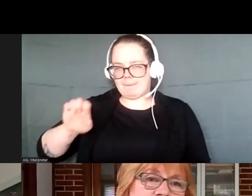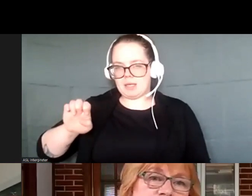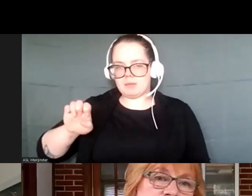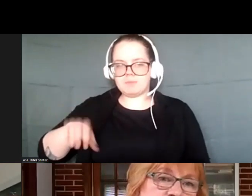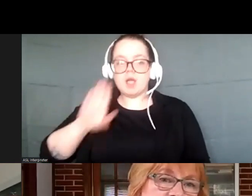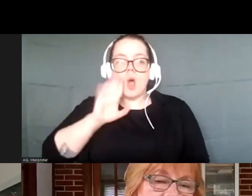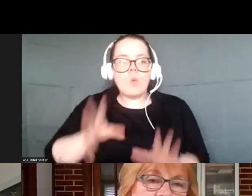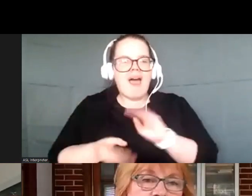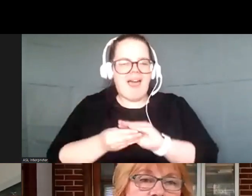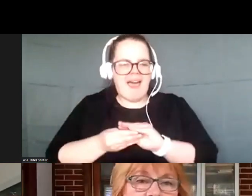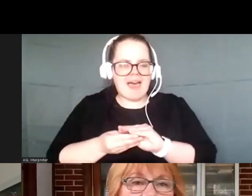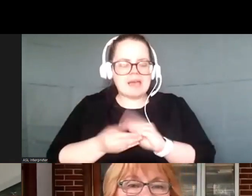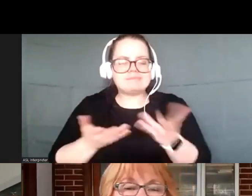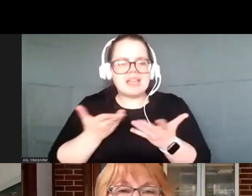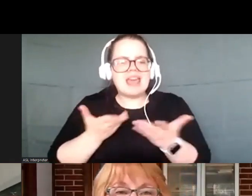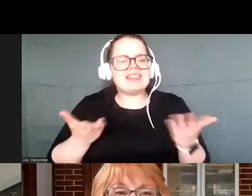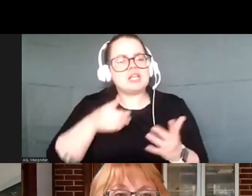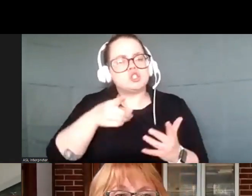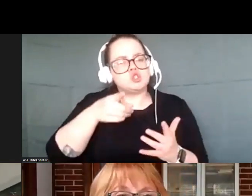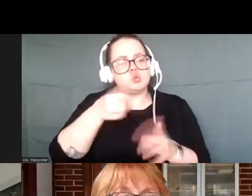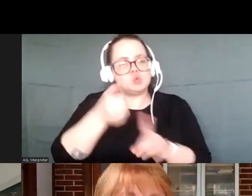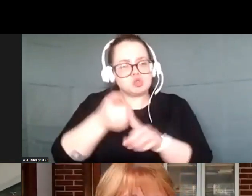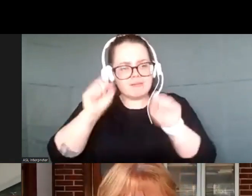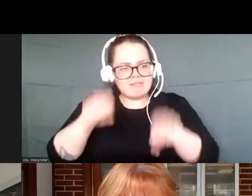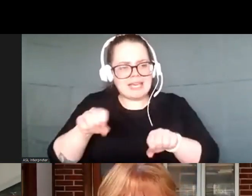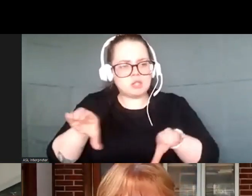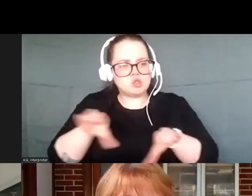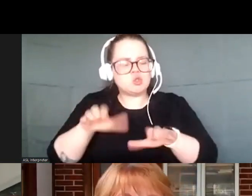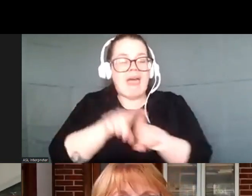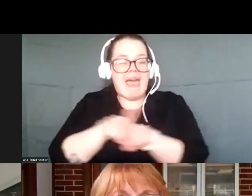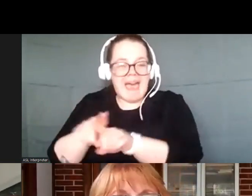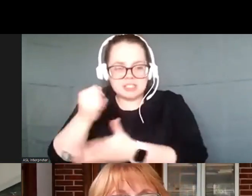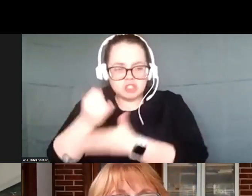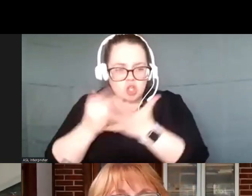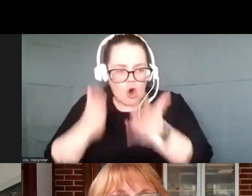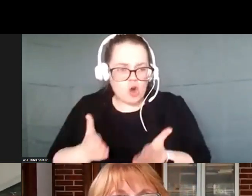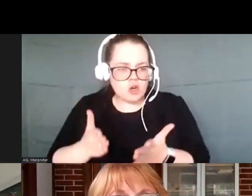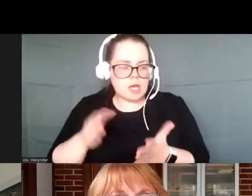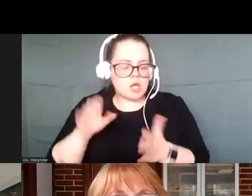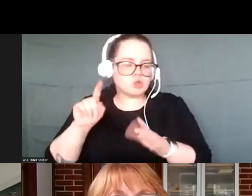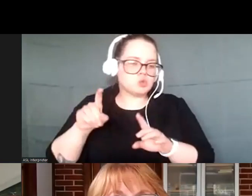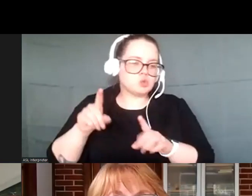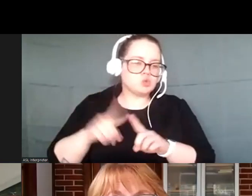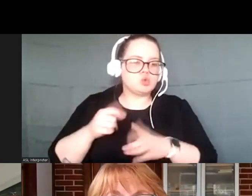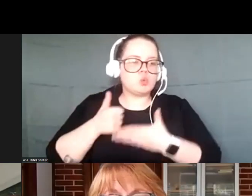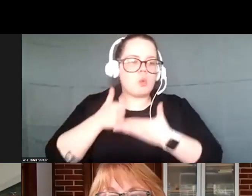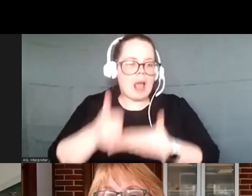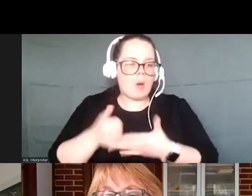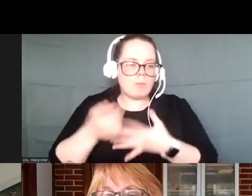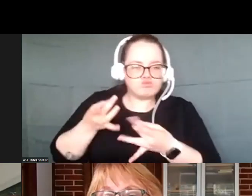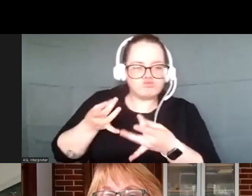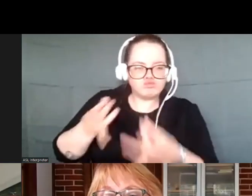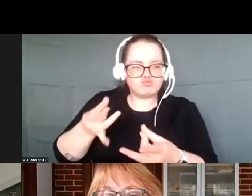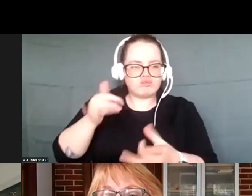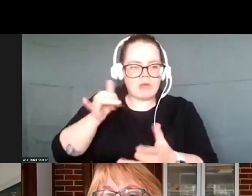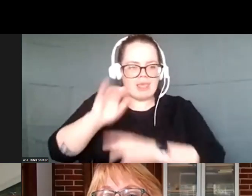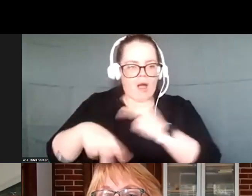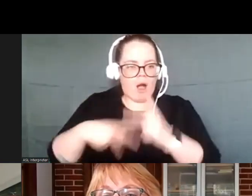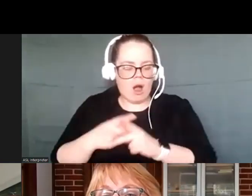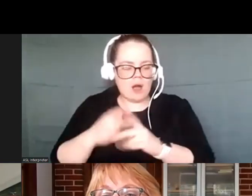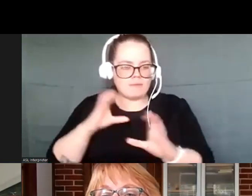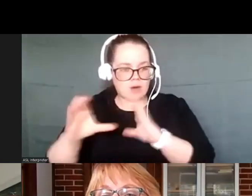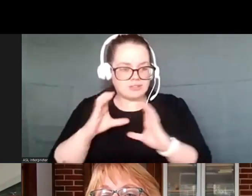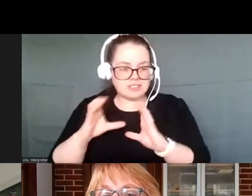artist to sort of grease the wheel of these conversations. And sometimes it actually is a process that takes many, many,